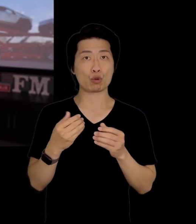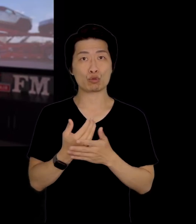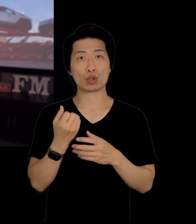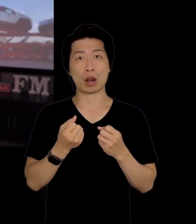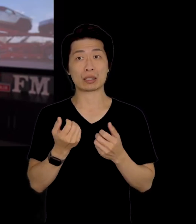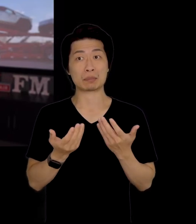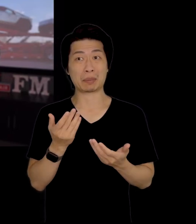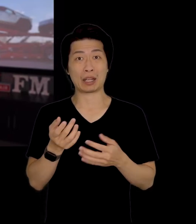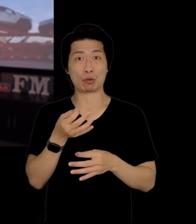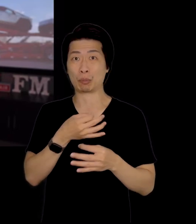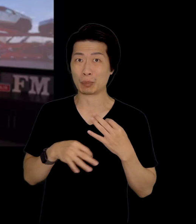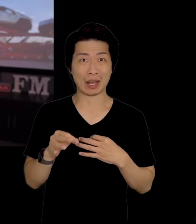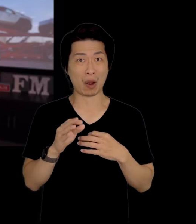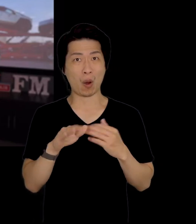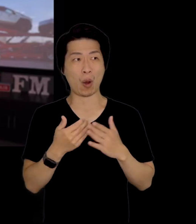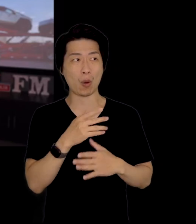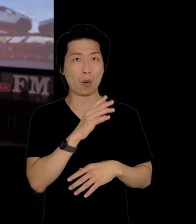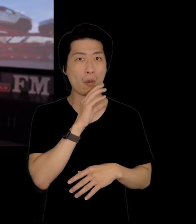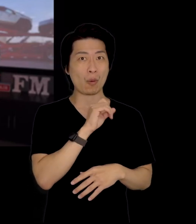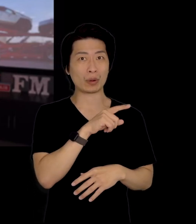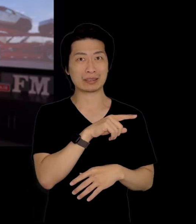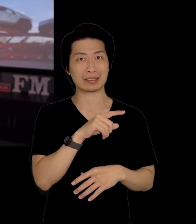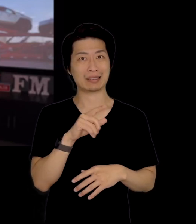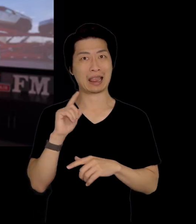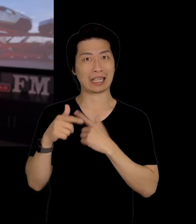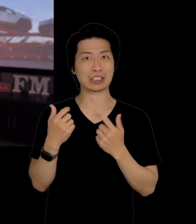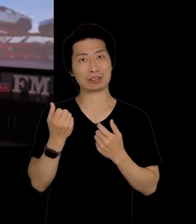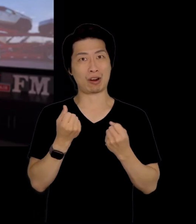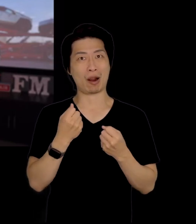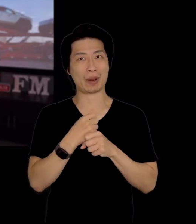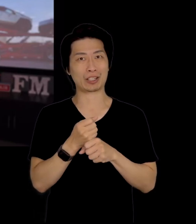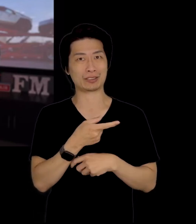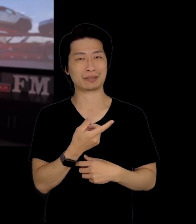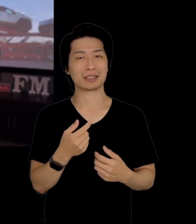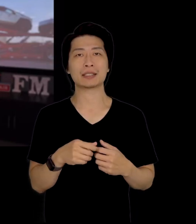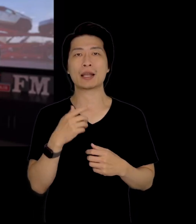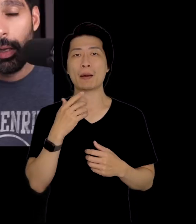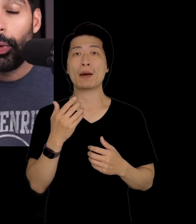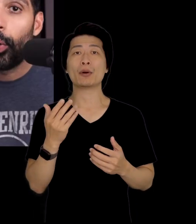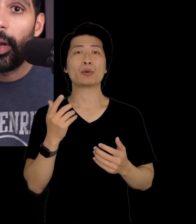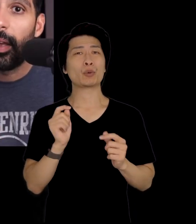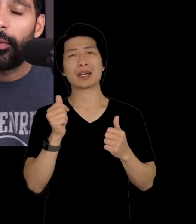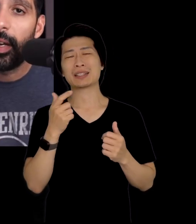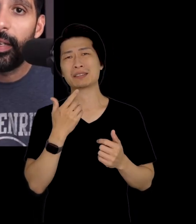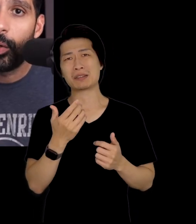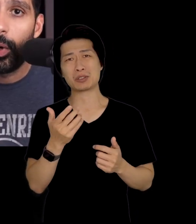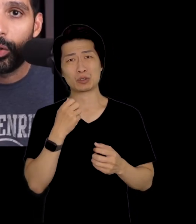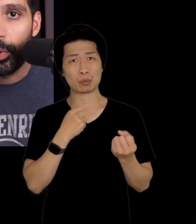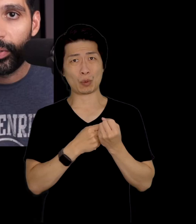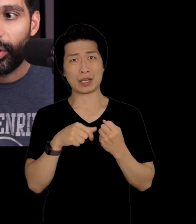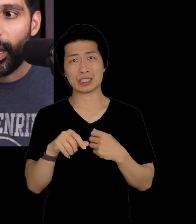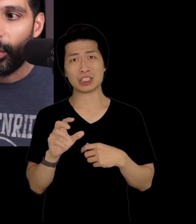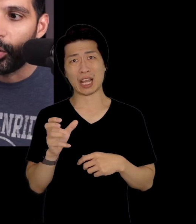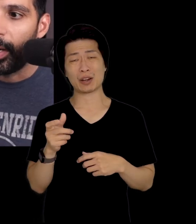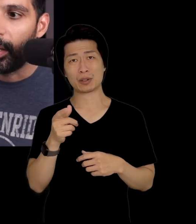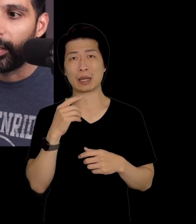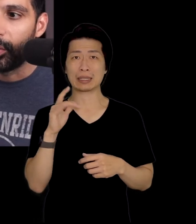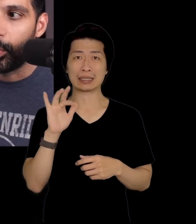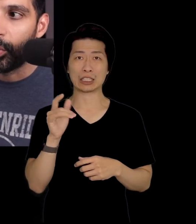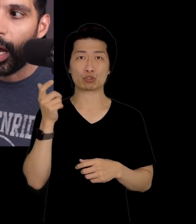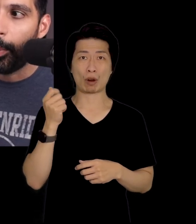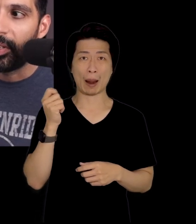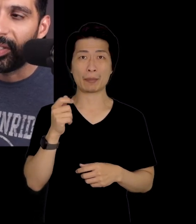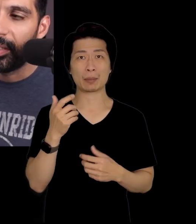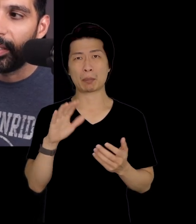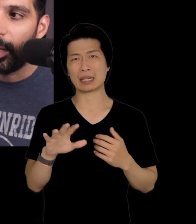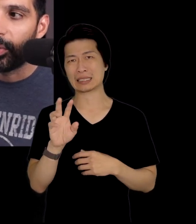new cars that start potentially displacing all the existing cars from legacy automakers. Real quick, a very easy way to support the channel is by clicking